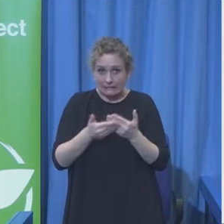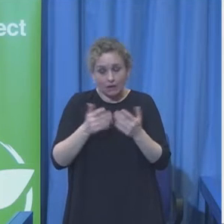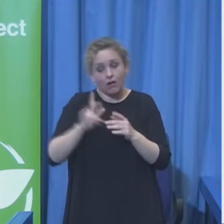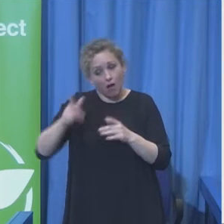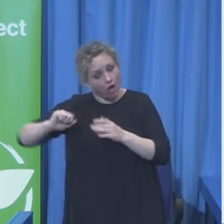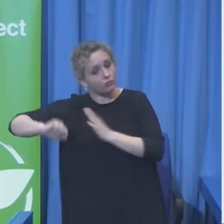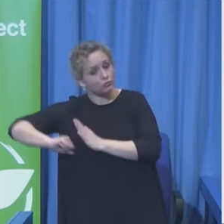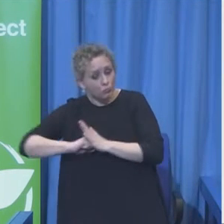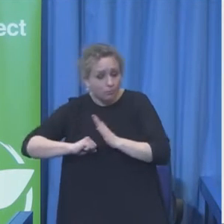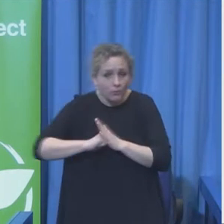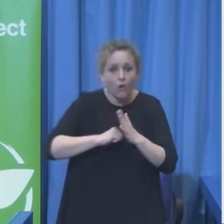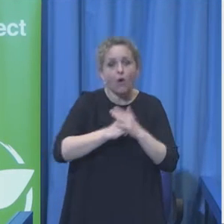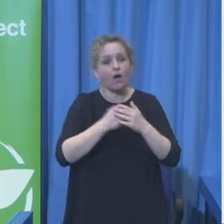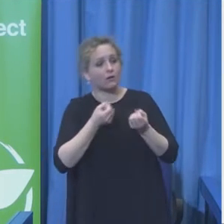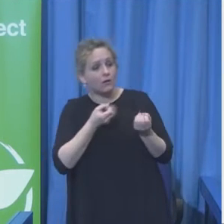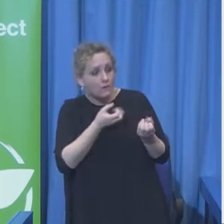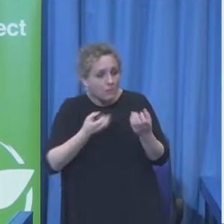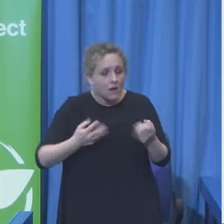Thank you.